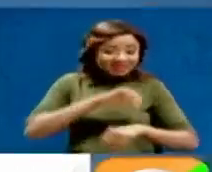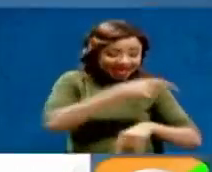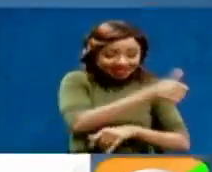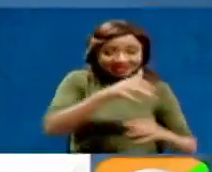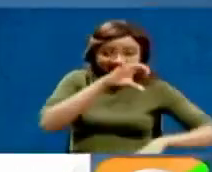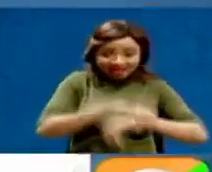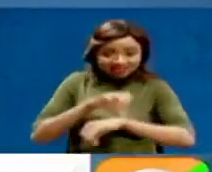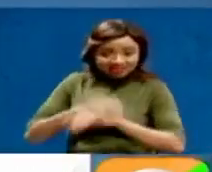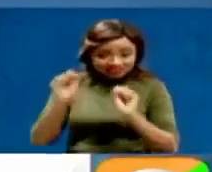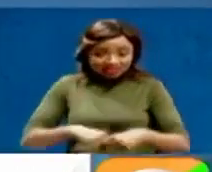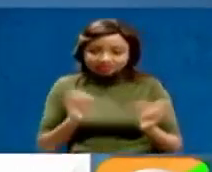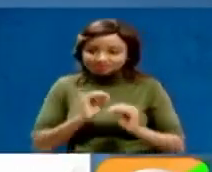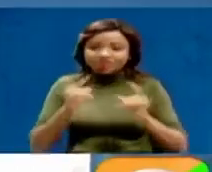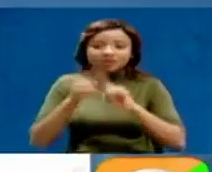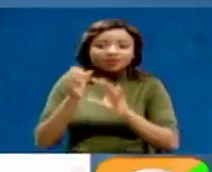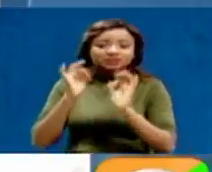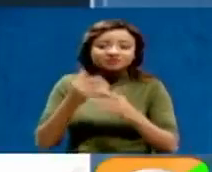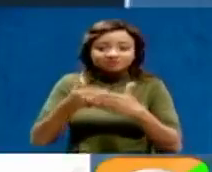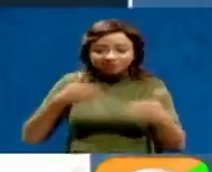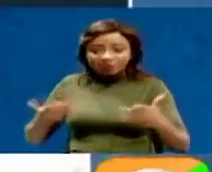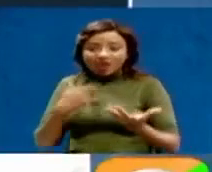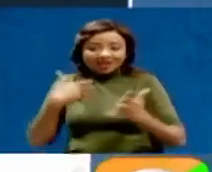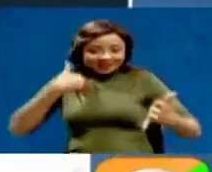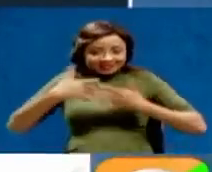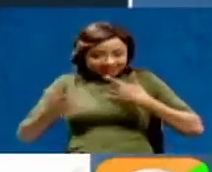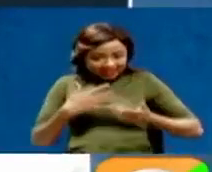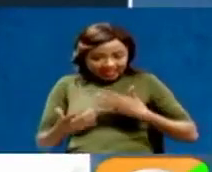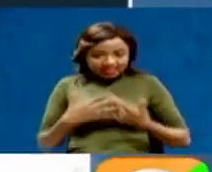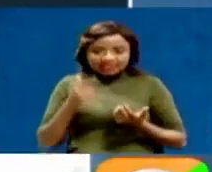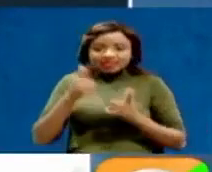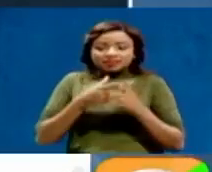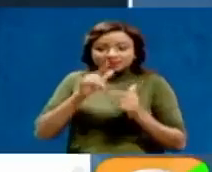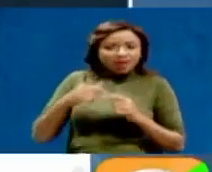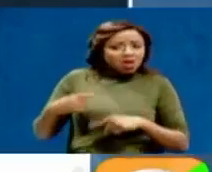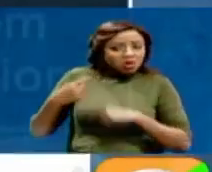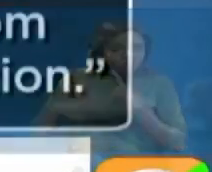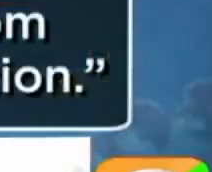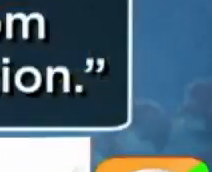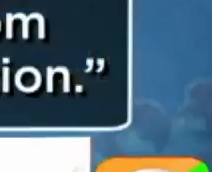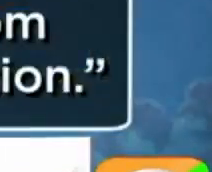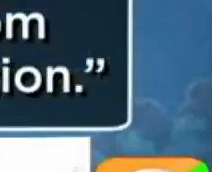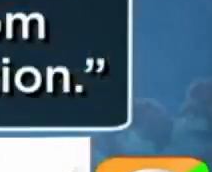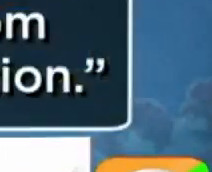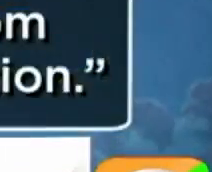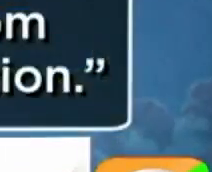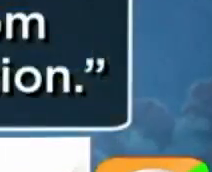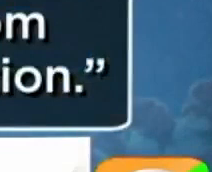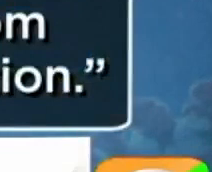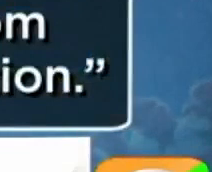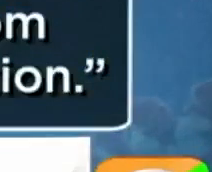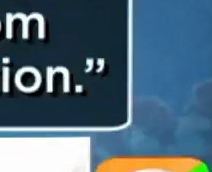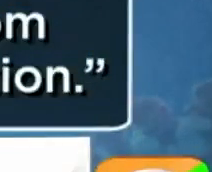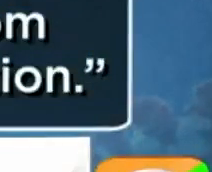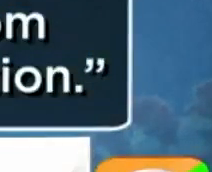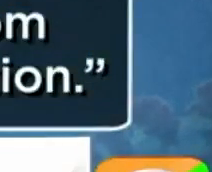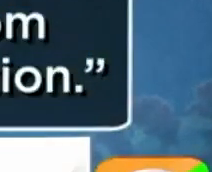recommendation: for persons previously diagnosed with symptomatic COVID-19 who remain asymptomatic after recovery, retesting is